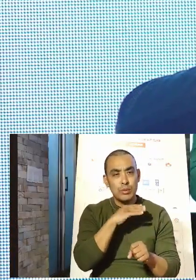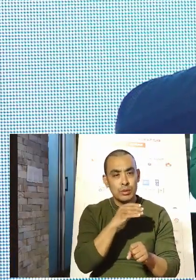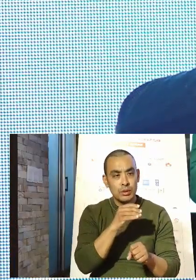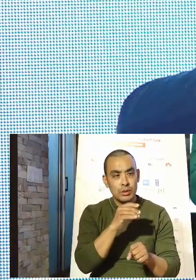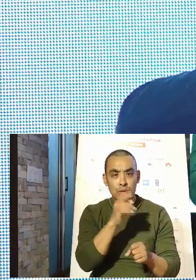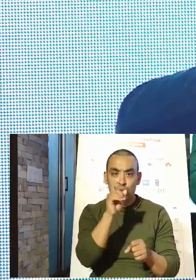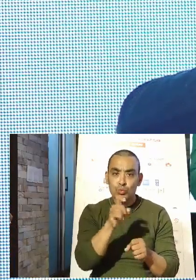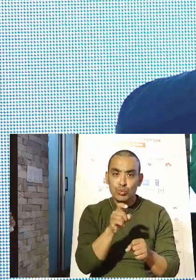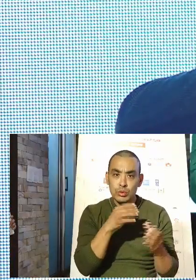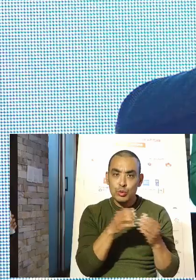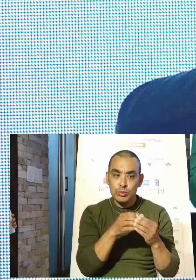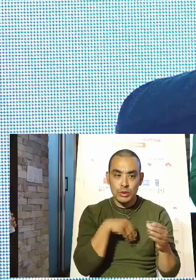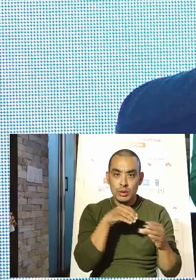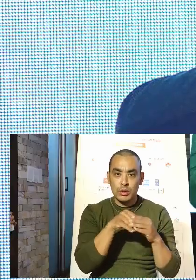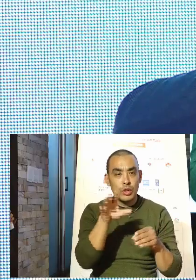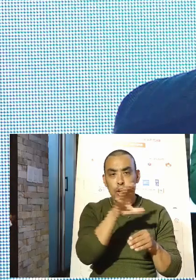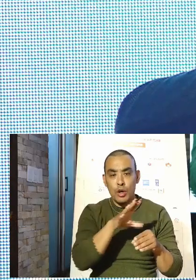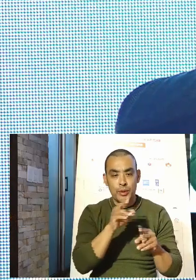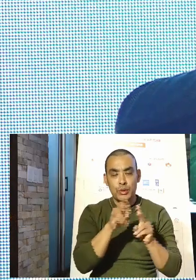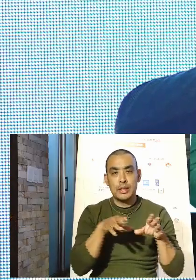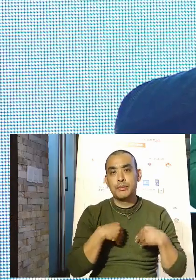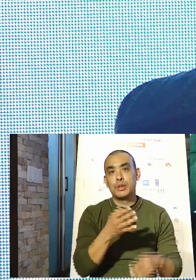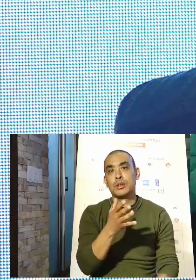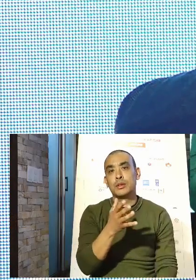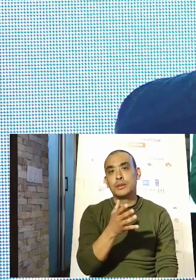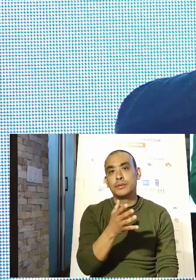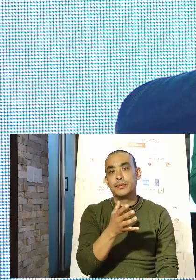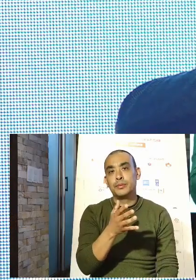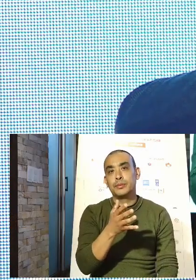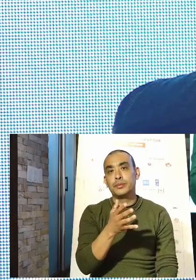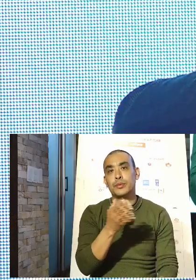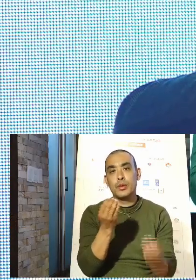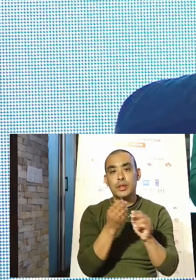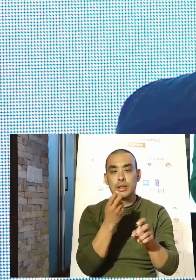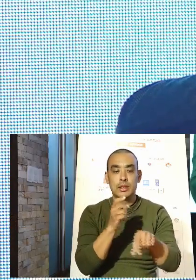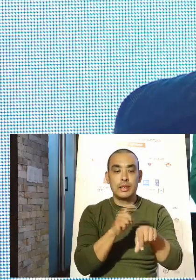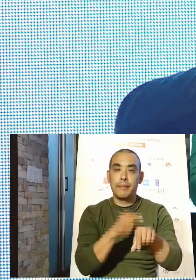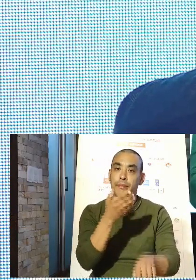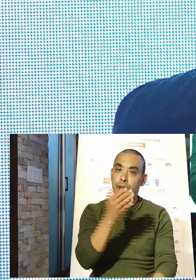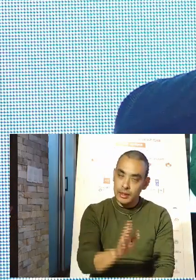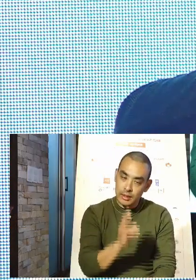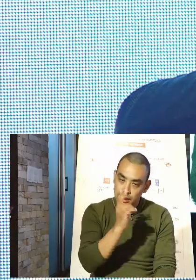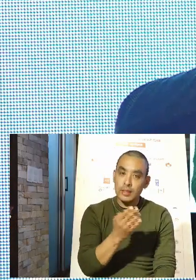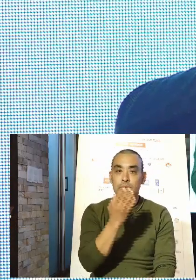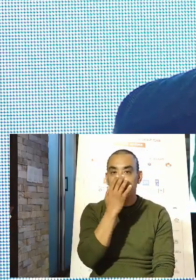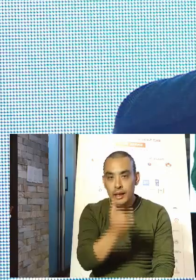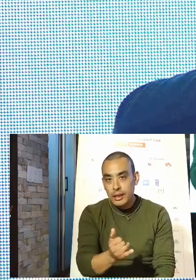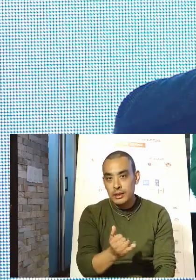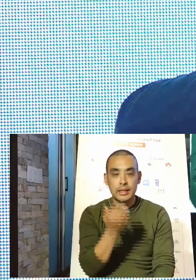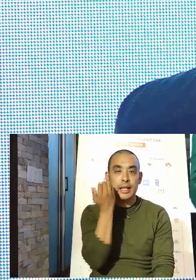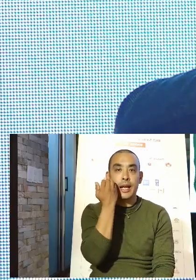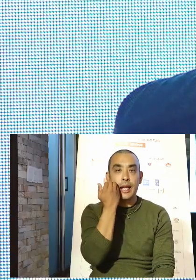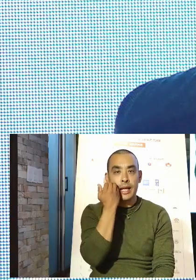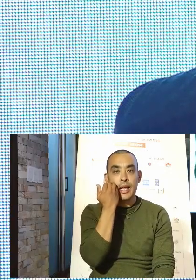because they won't accept the whole concept, right? And whole effort will be get futile. So we engage with the